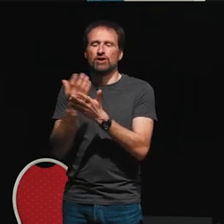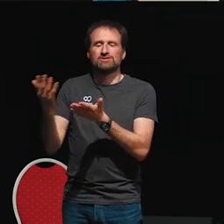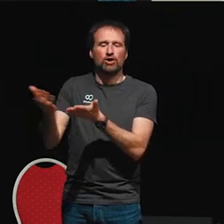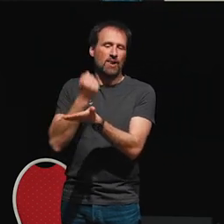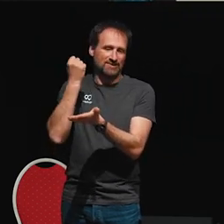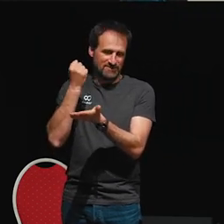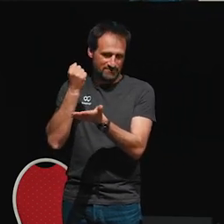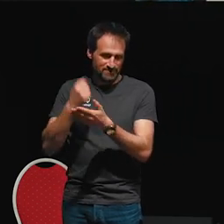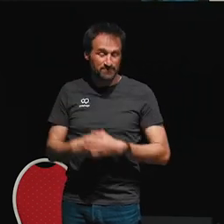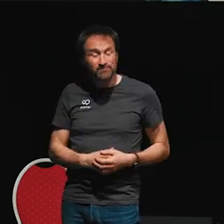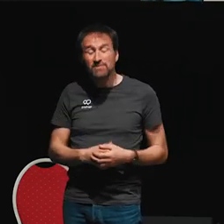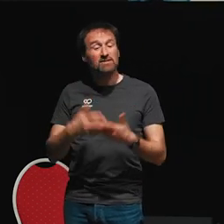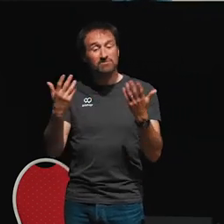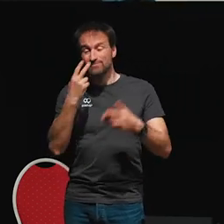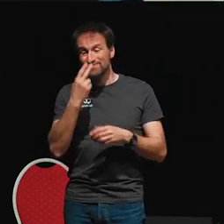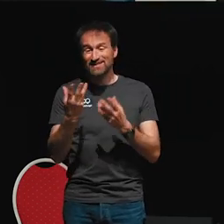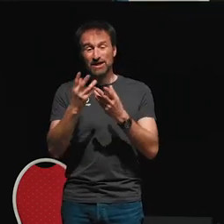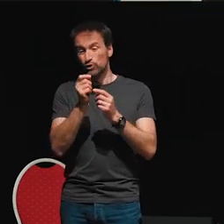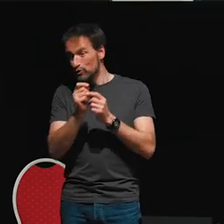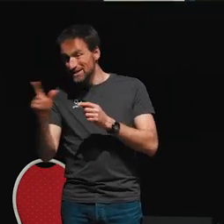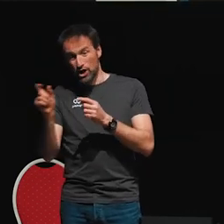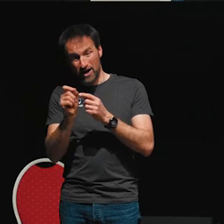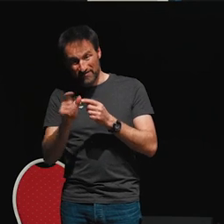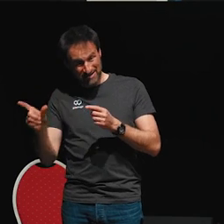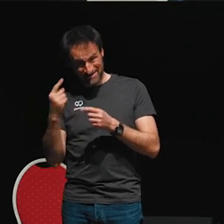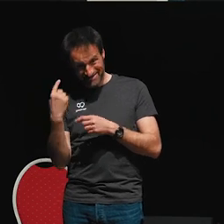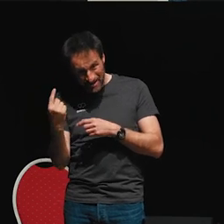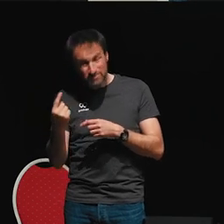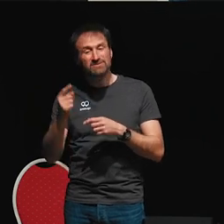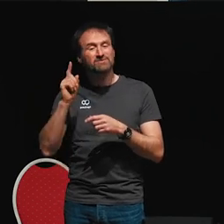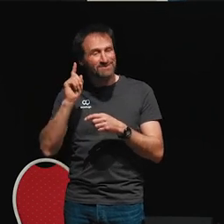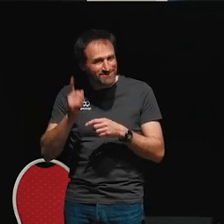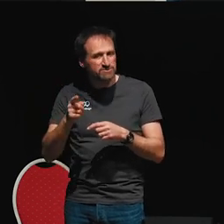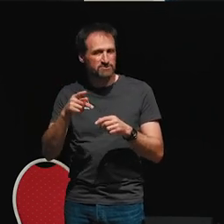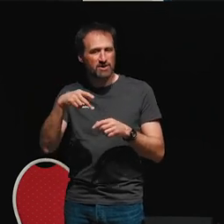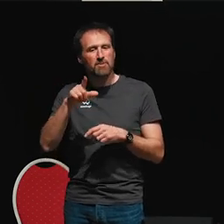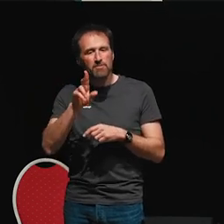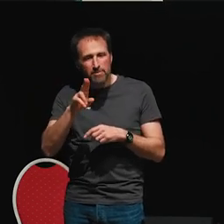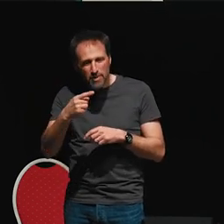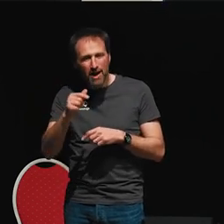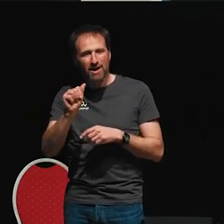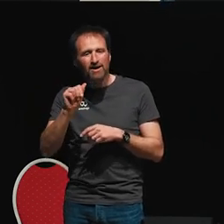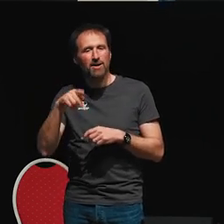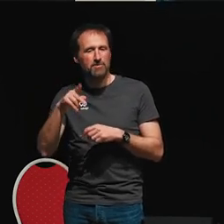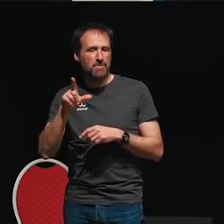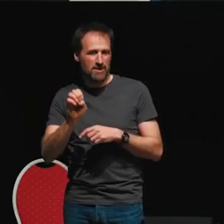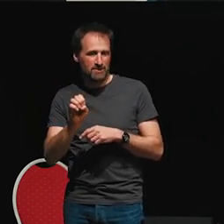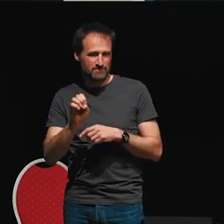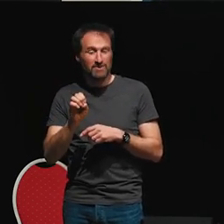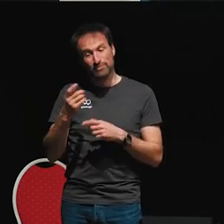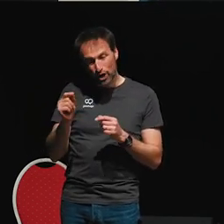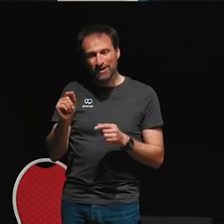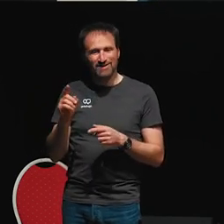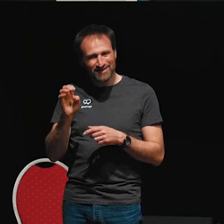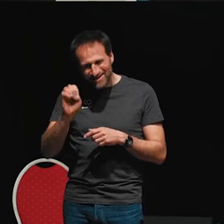that the resolver itself, as I said, is pluggable, and so therefore, We already have a bunch of plugins created behind the scenes